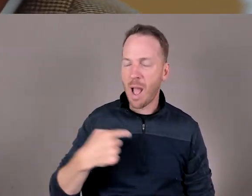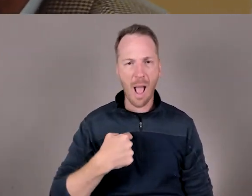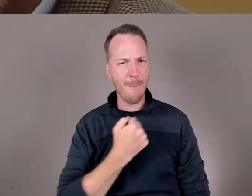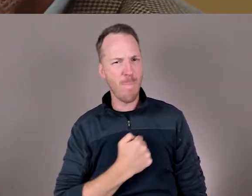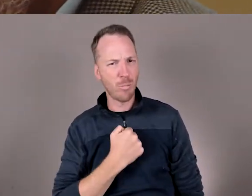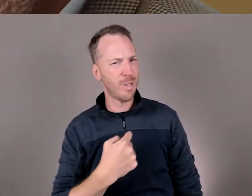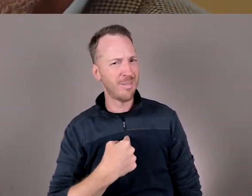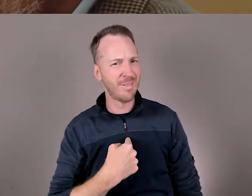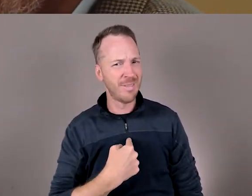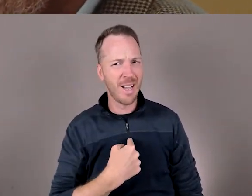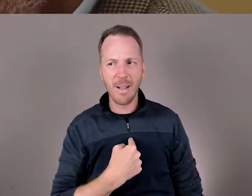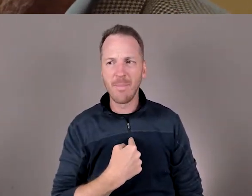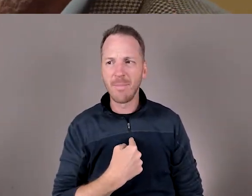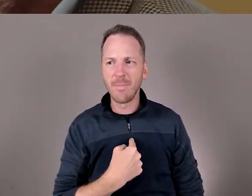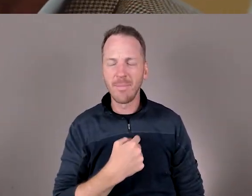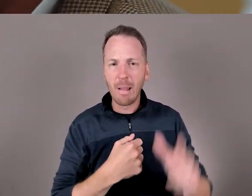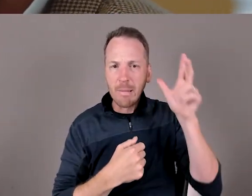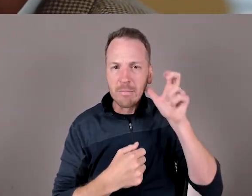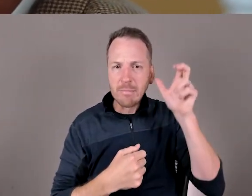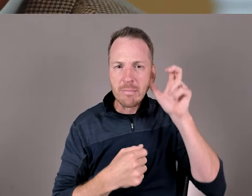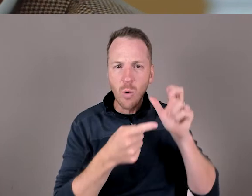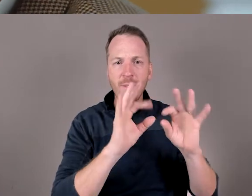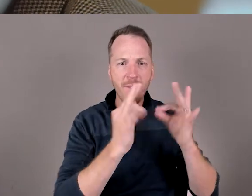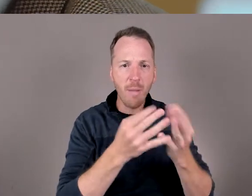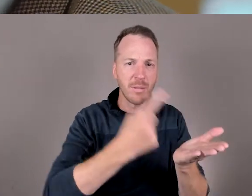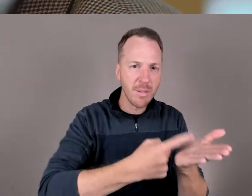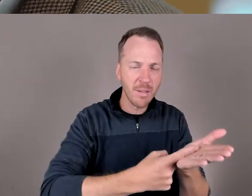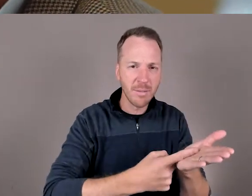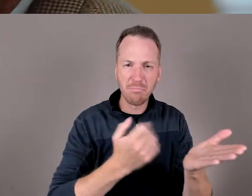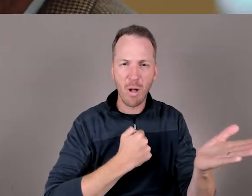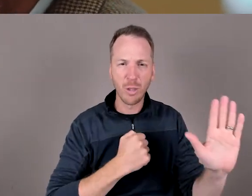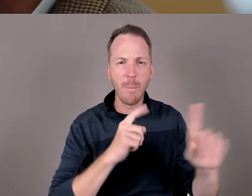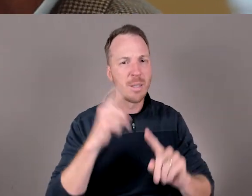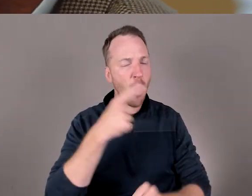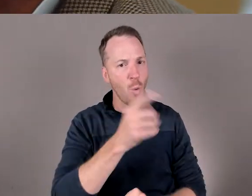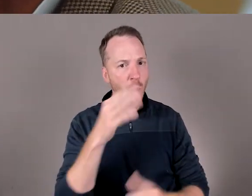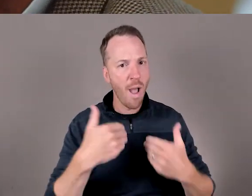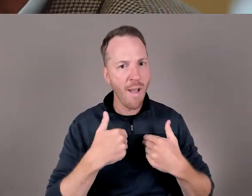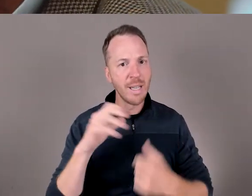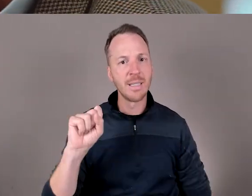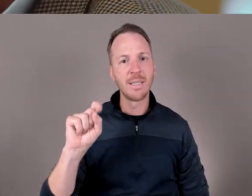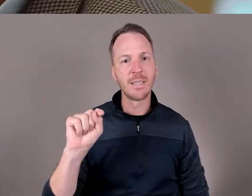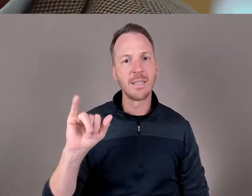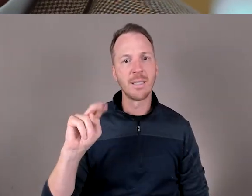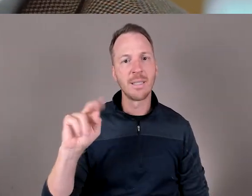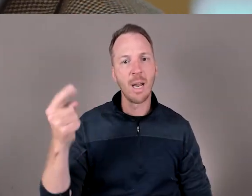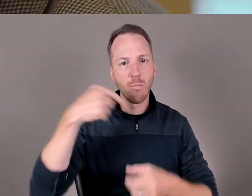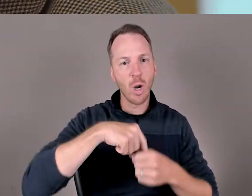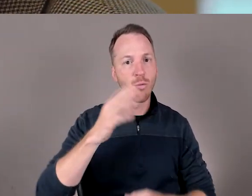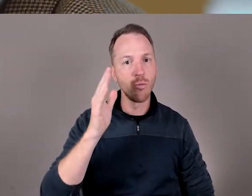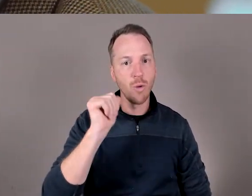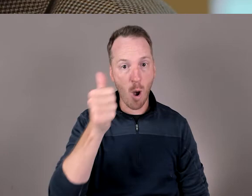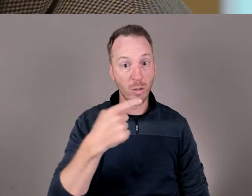apologize for listening to what you and your family were talking about, but it sounds like you're going to have a stent to put in tomorrow. He asked